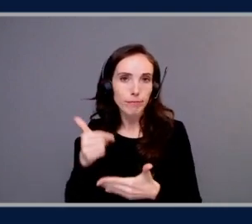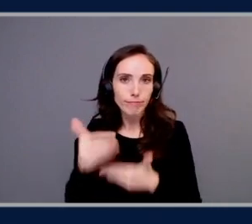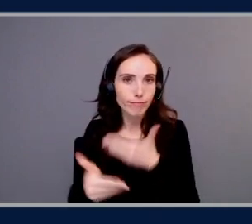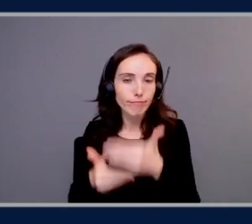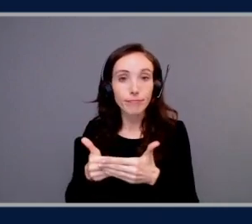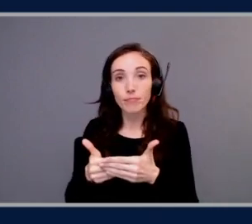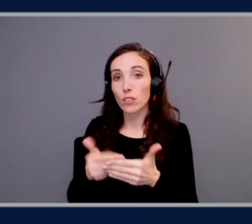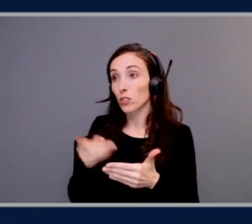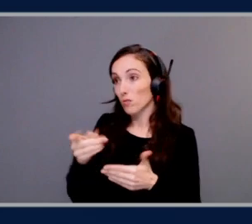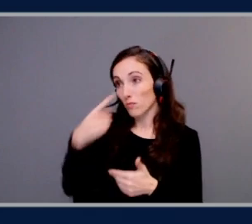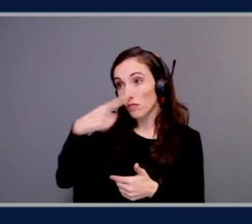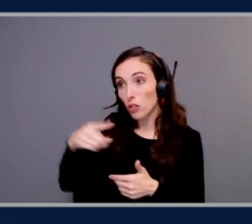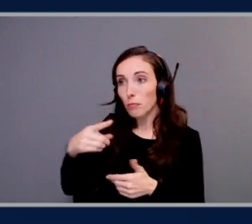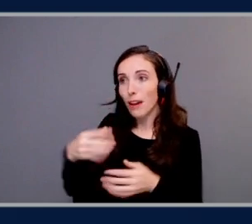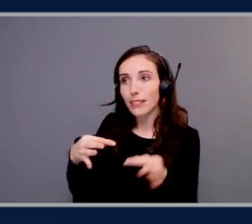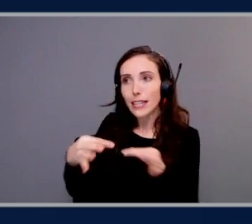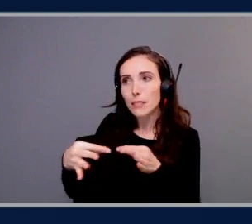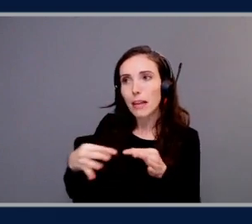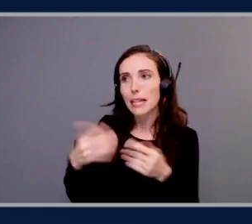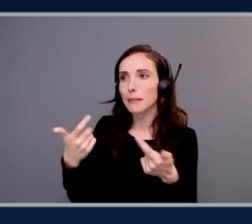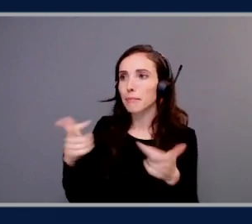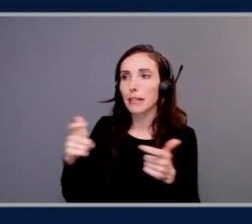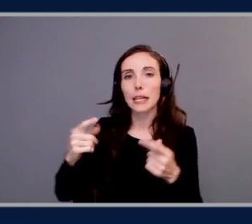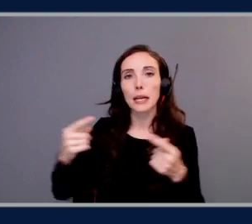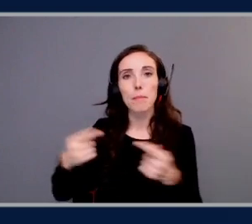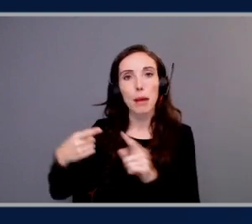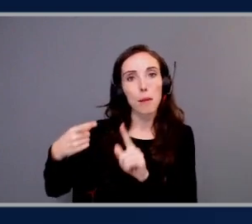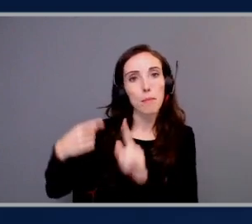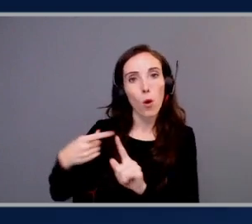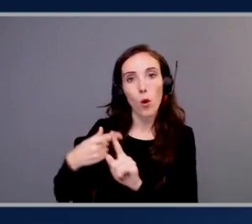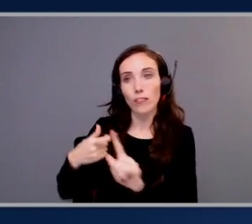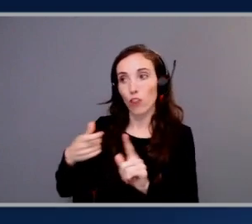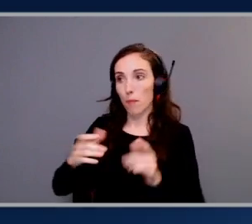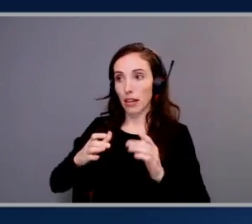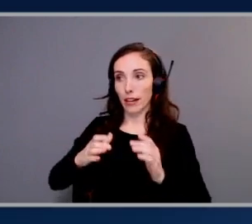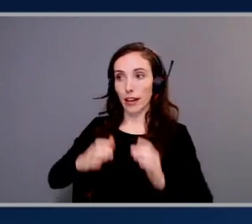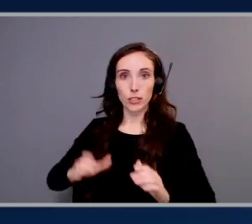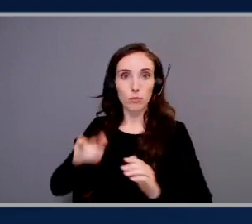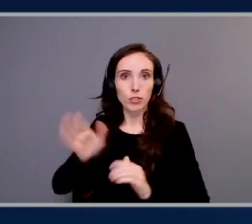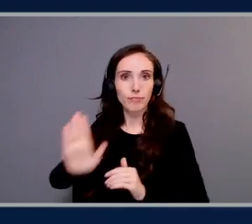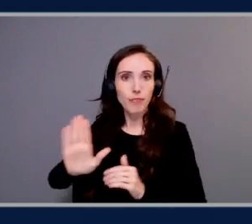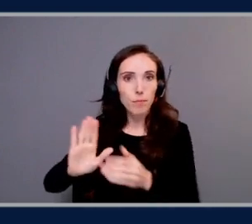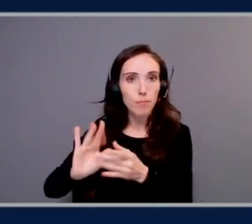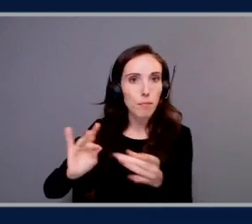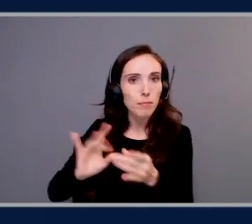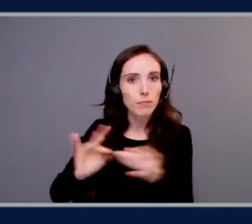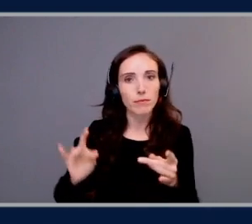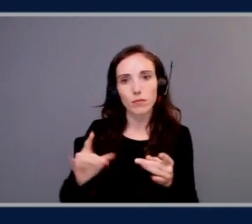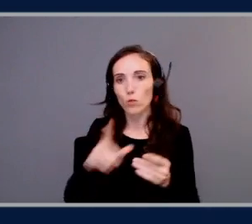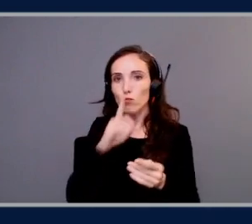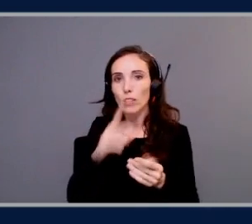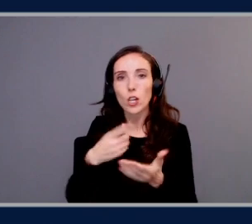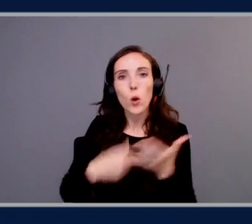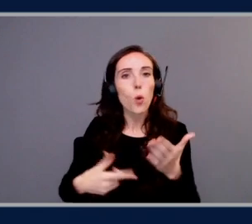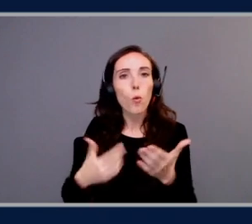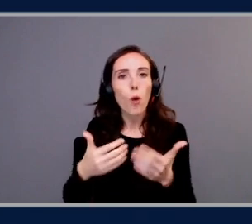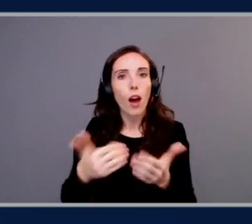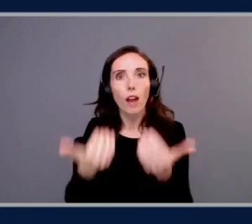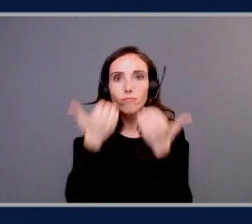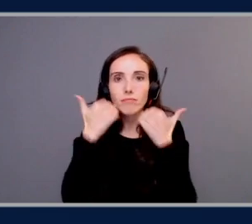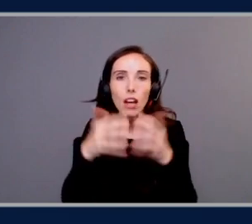are the biggest pain points that customers were telling you that have led us to this solutions? What was really taking a lot of time for developers